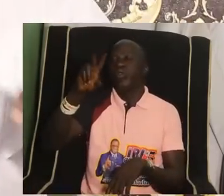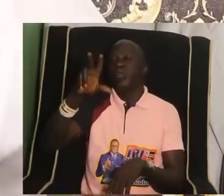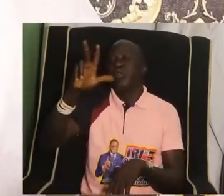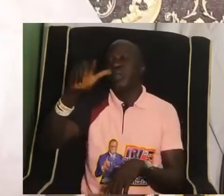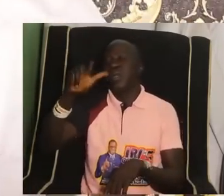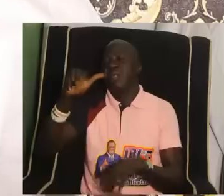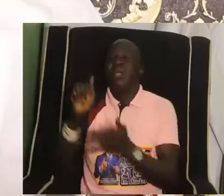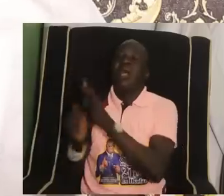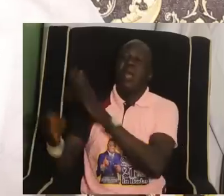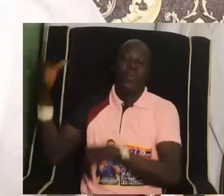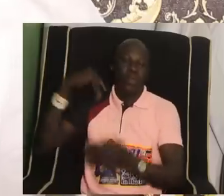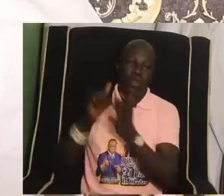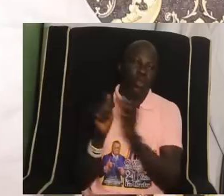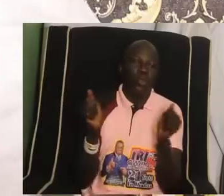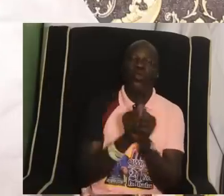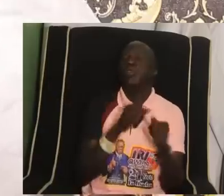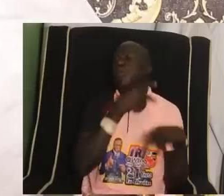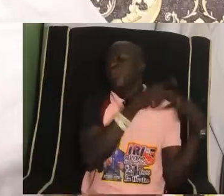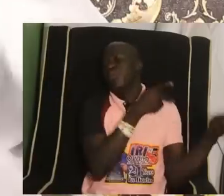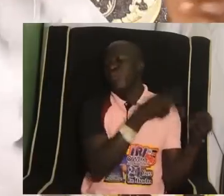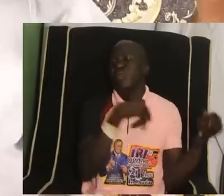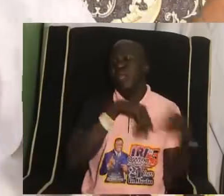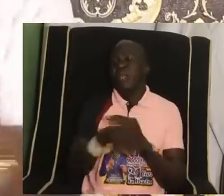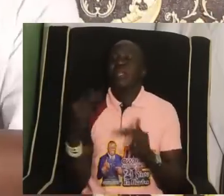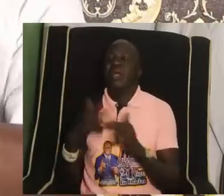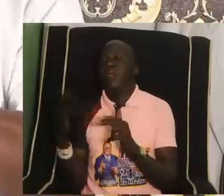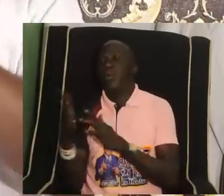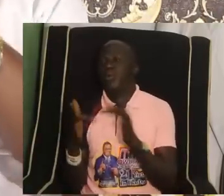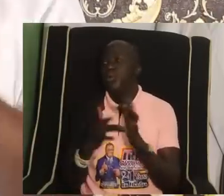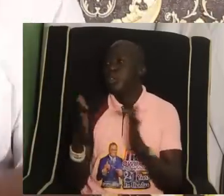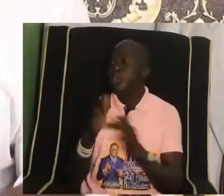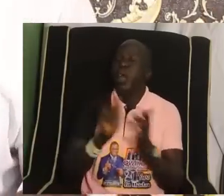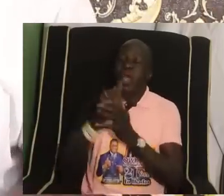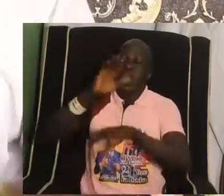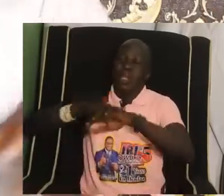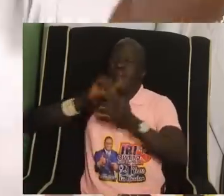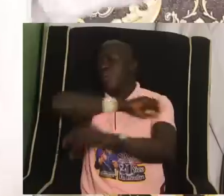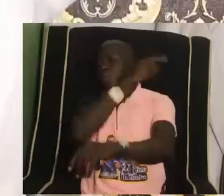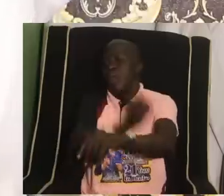On the 12th and 13th. They are praying for you. To have a cut out with the prophet. In the name of Jesus.